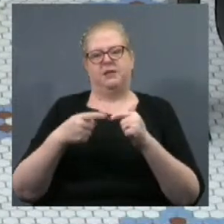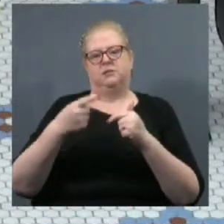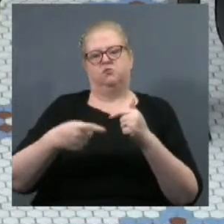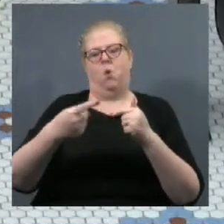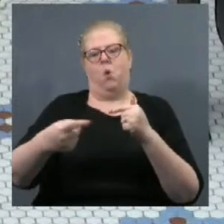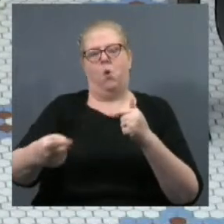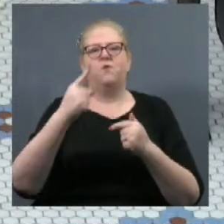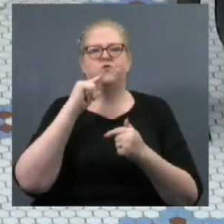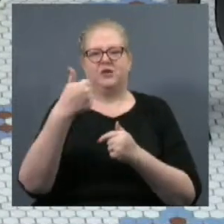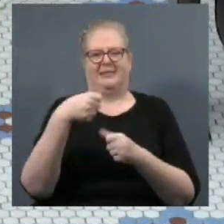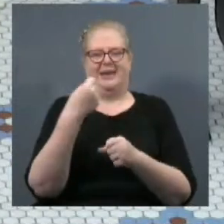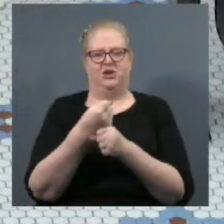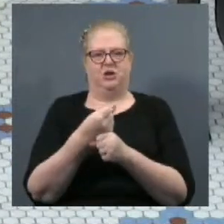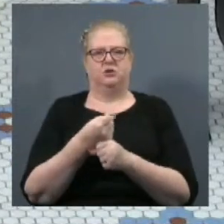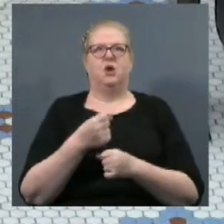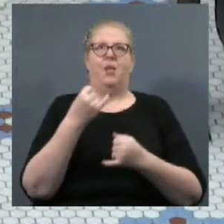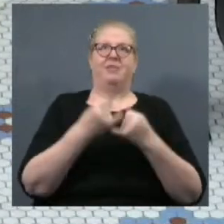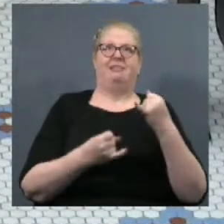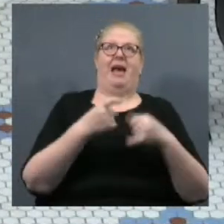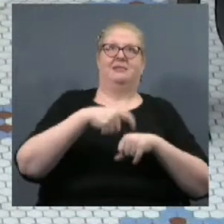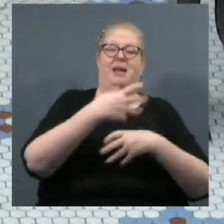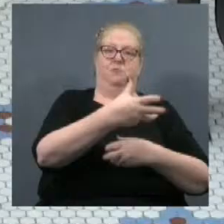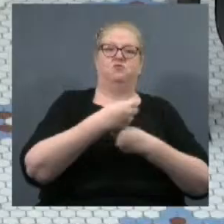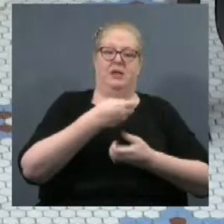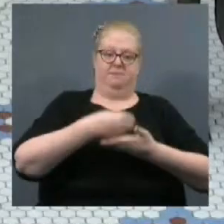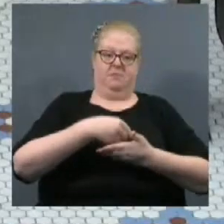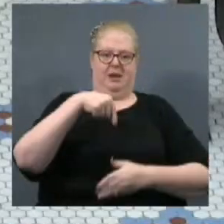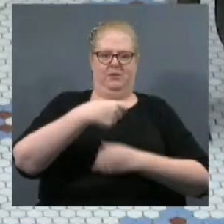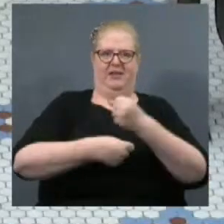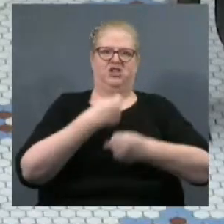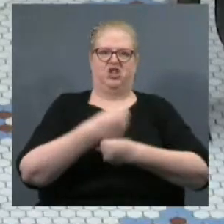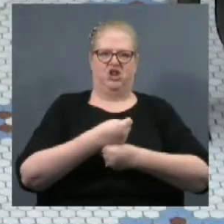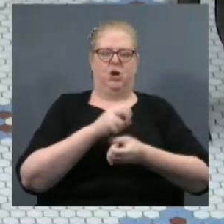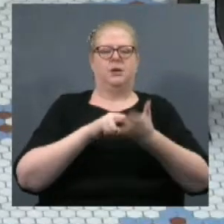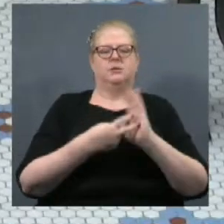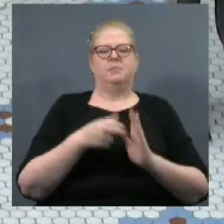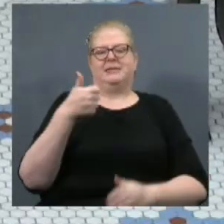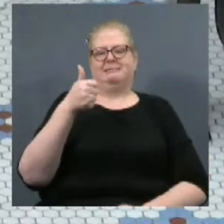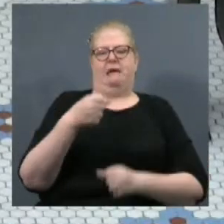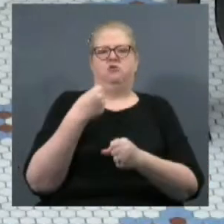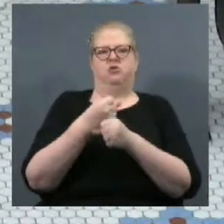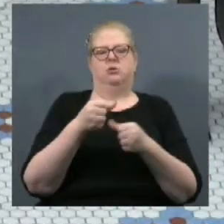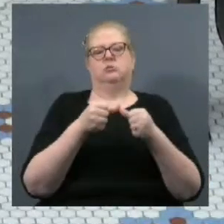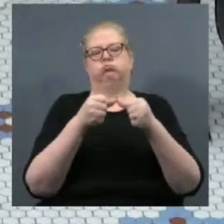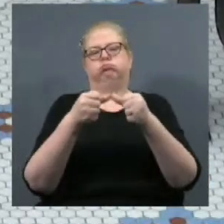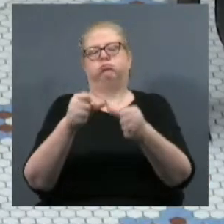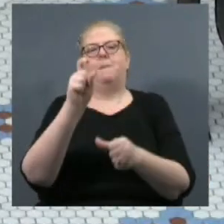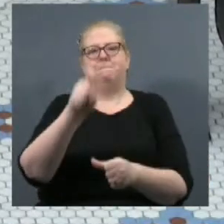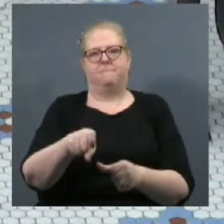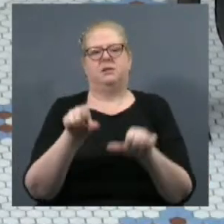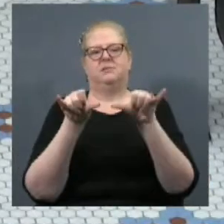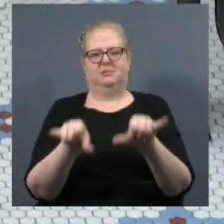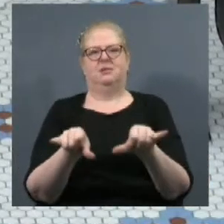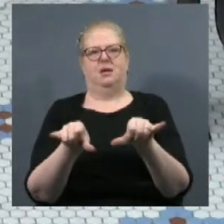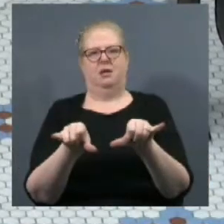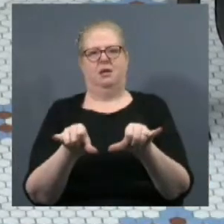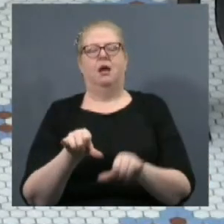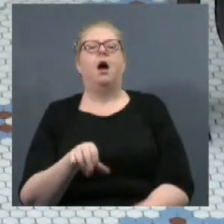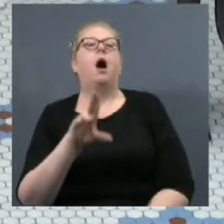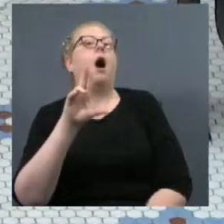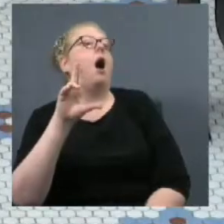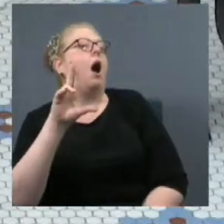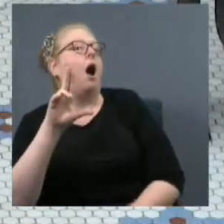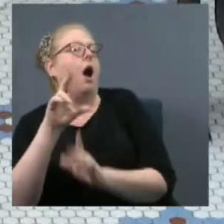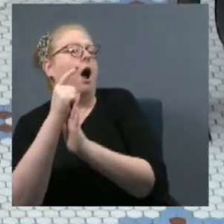they received money, so this year, it's 10 years into the future that they have to stay in that shape. Unless they pay the full price.